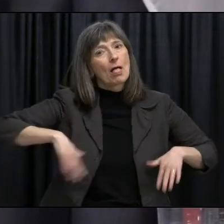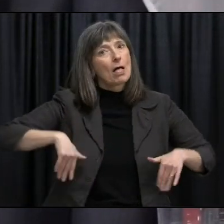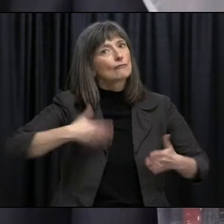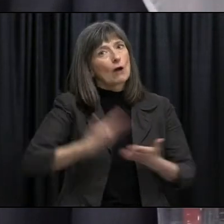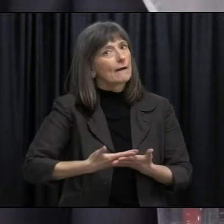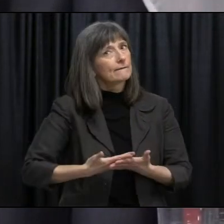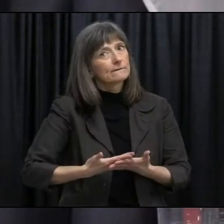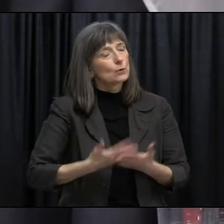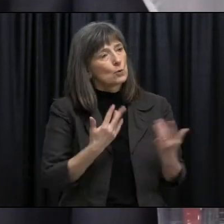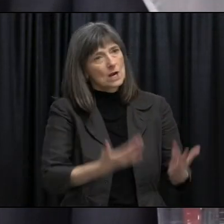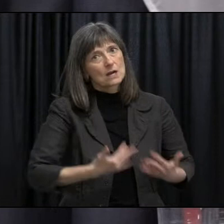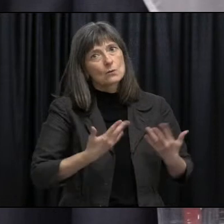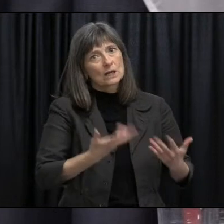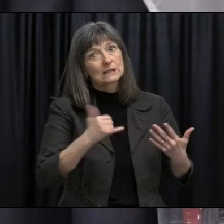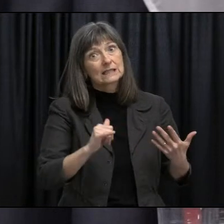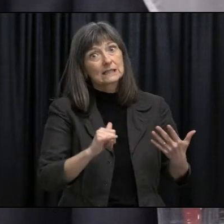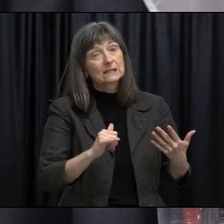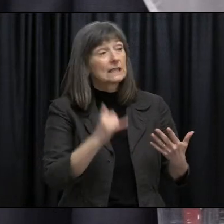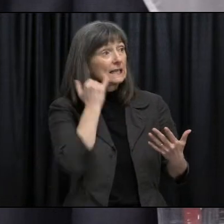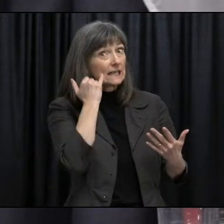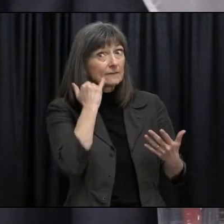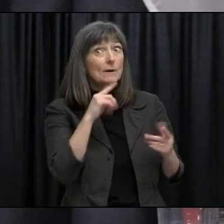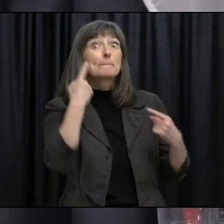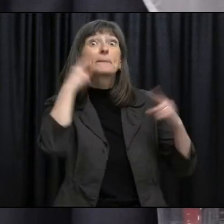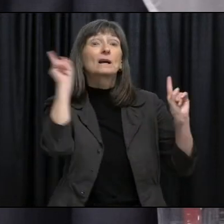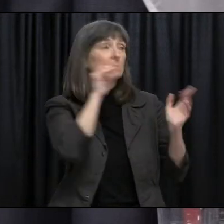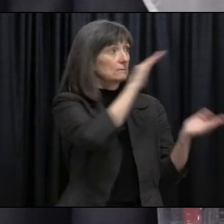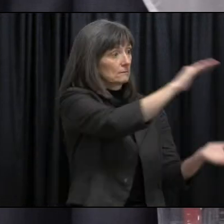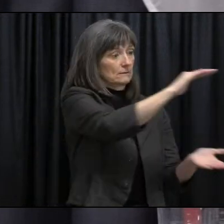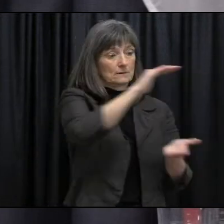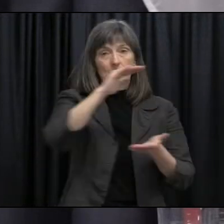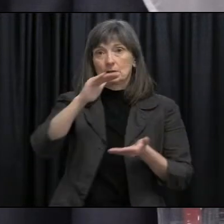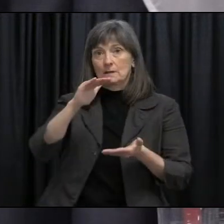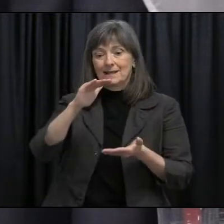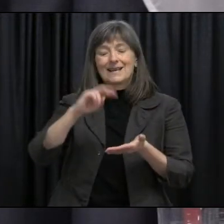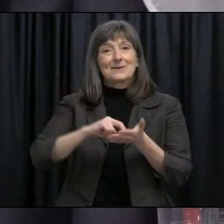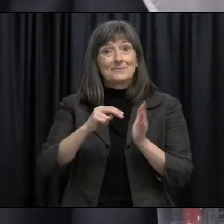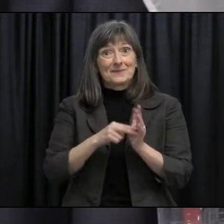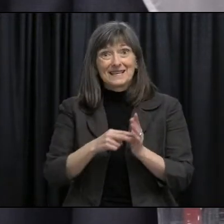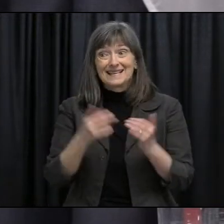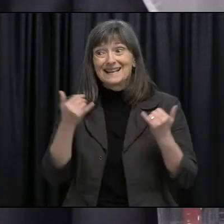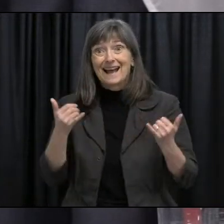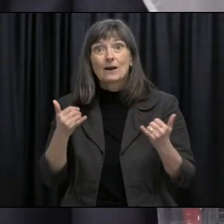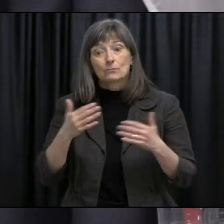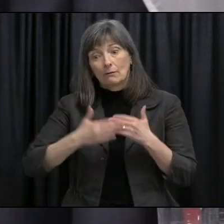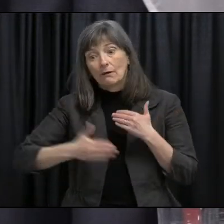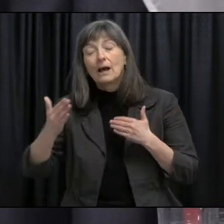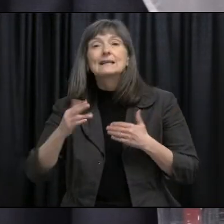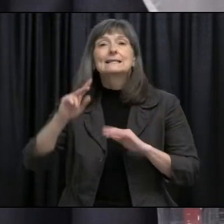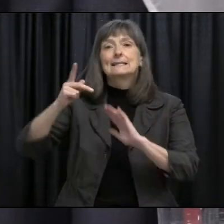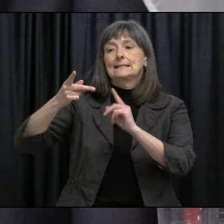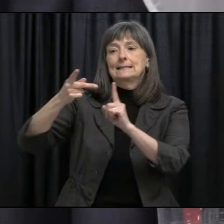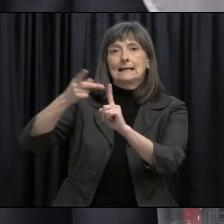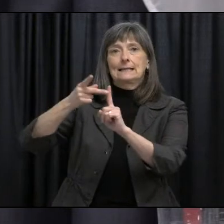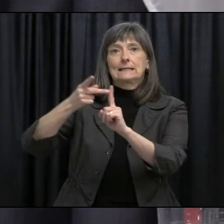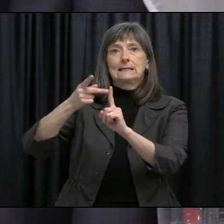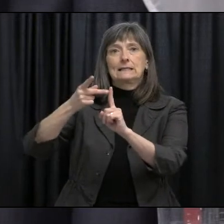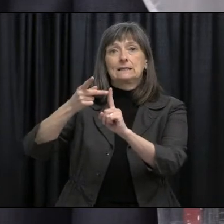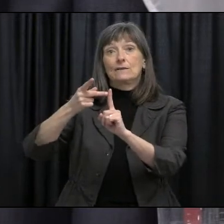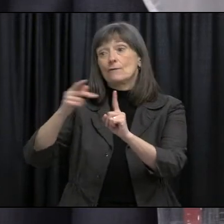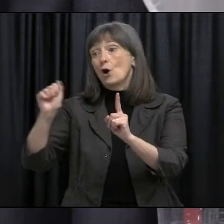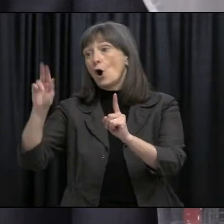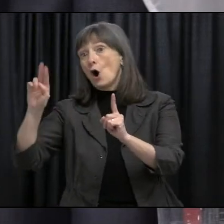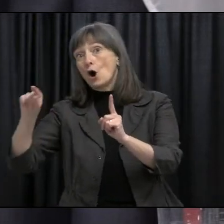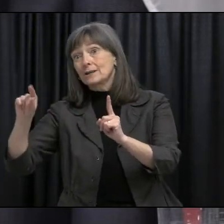or would be, to actually bring forward some of those second dose appointments from, say, August and